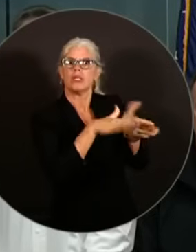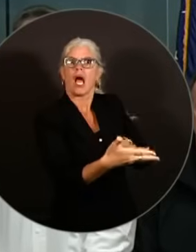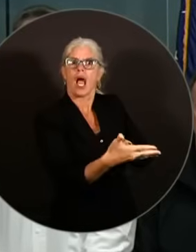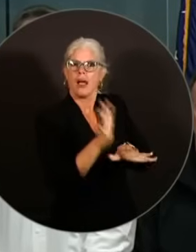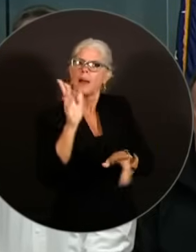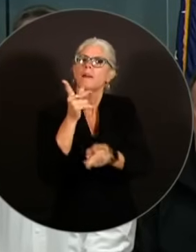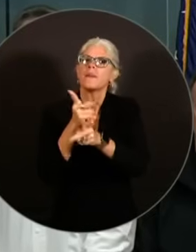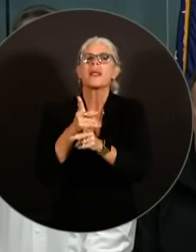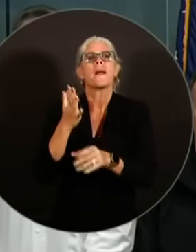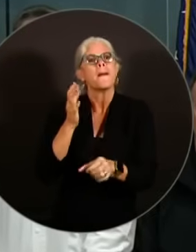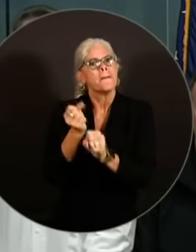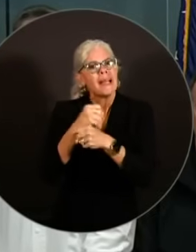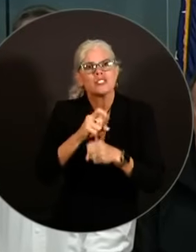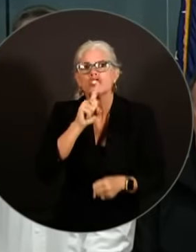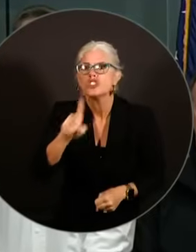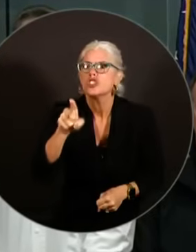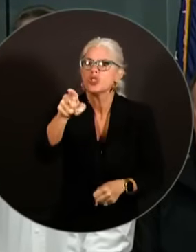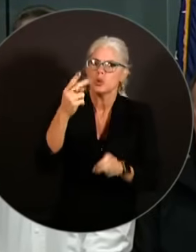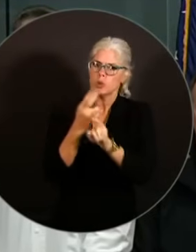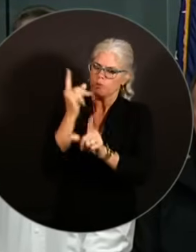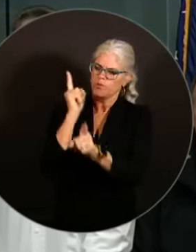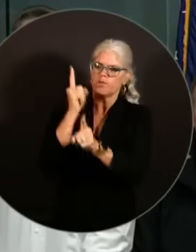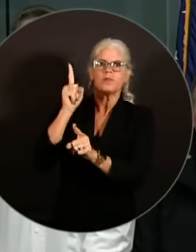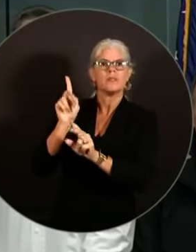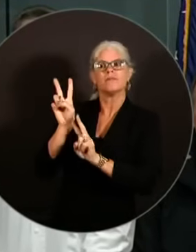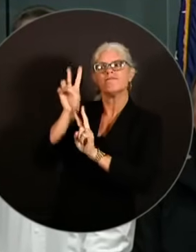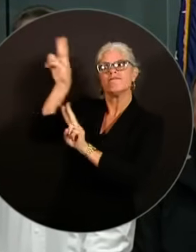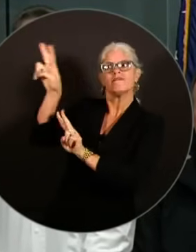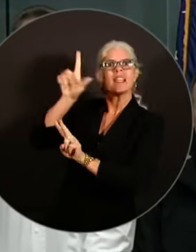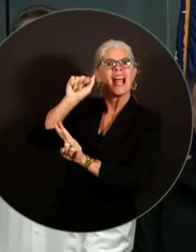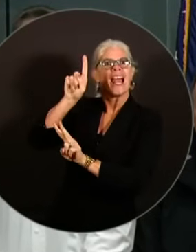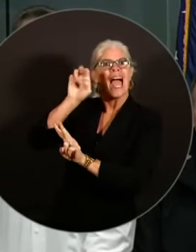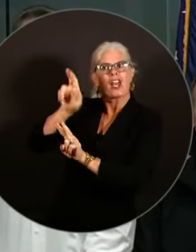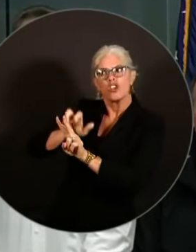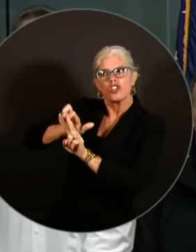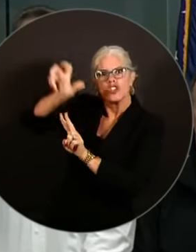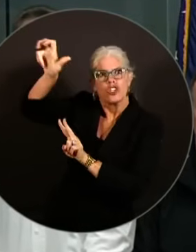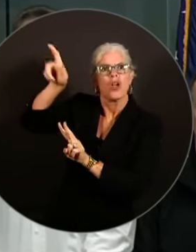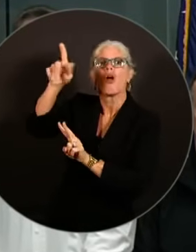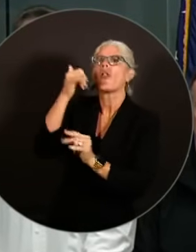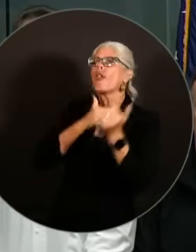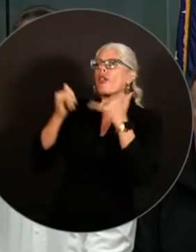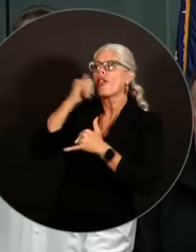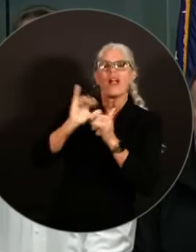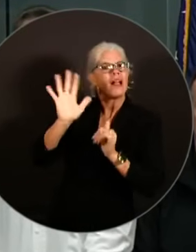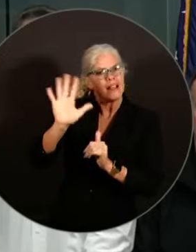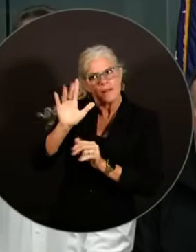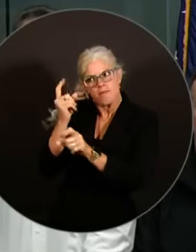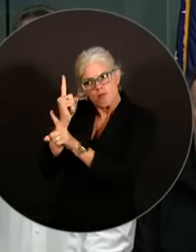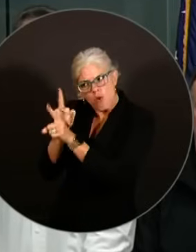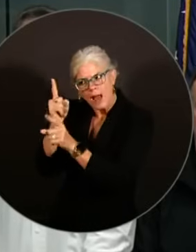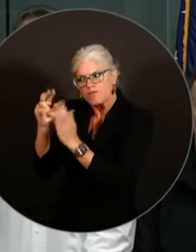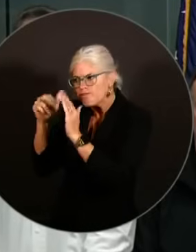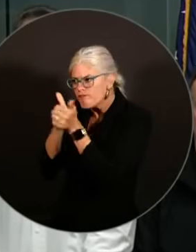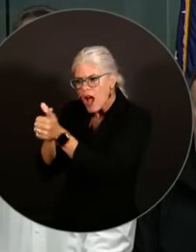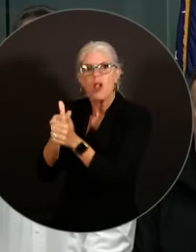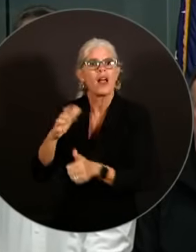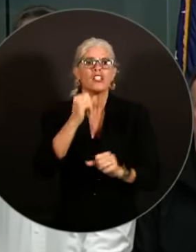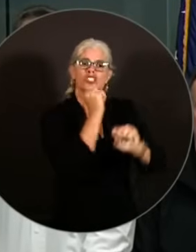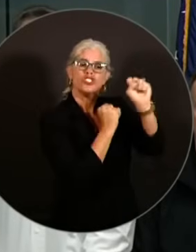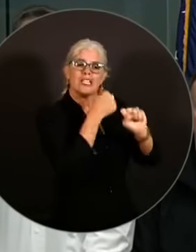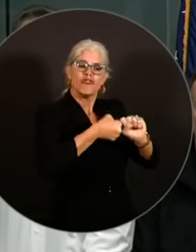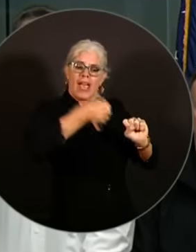safety. Please use proper generator safety. Do not operate the generator inside your home. It must